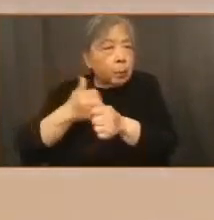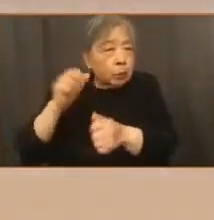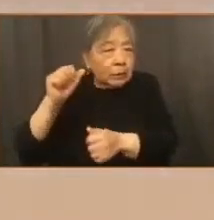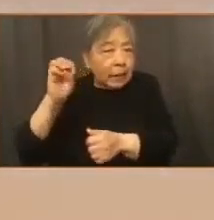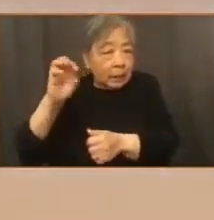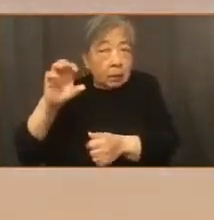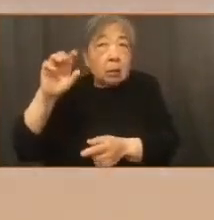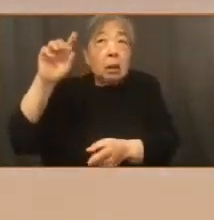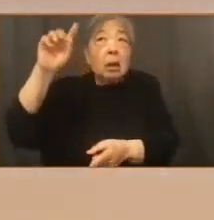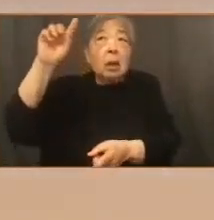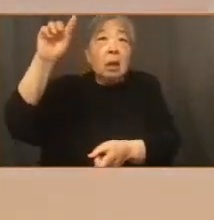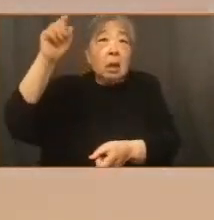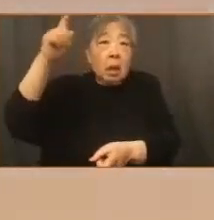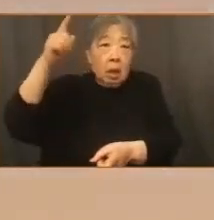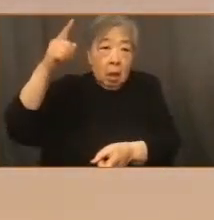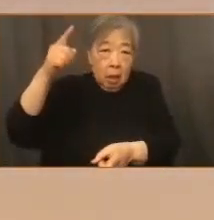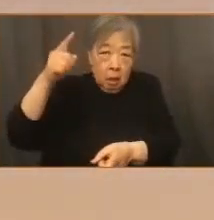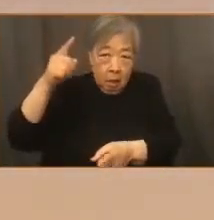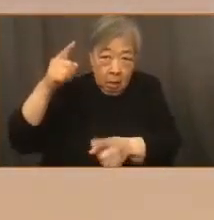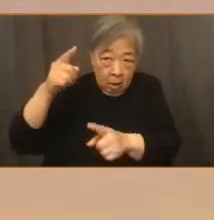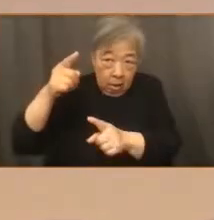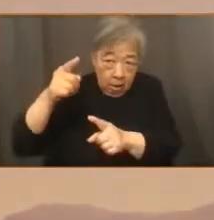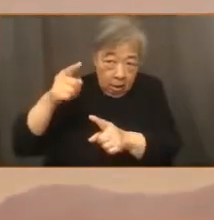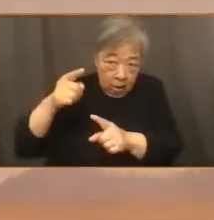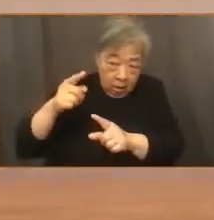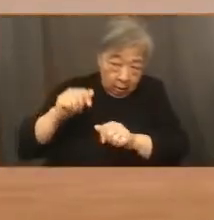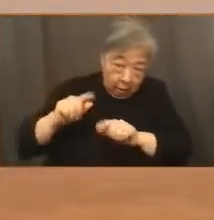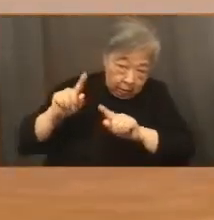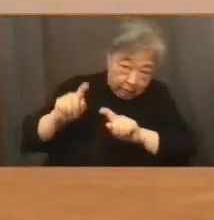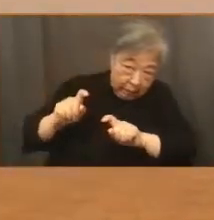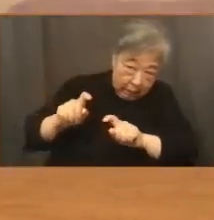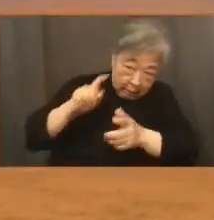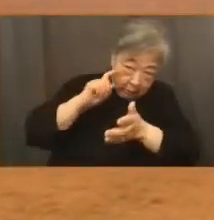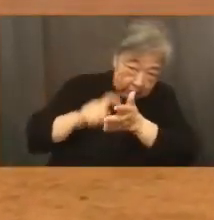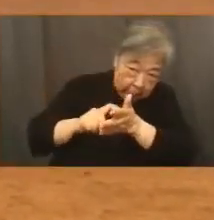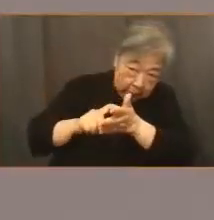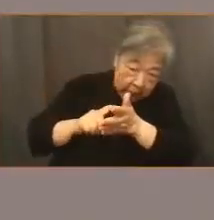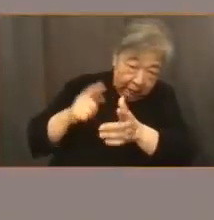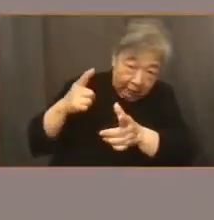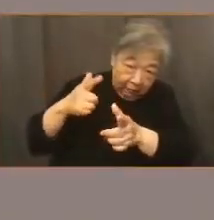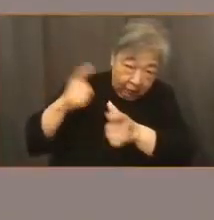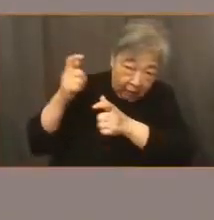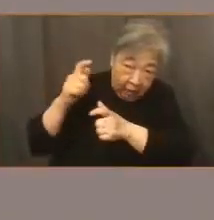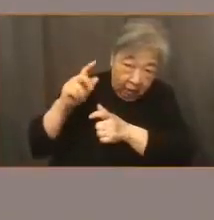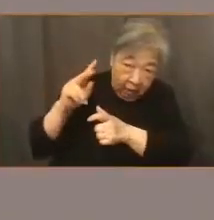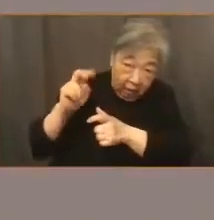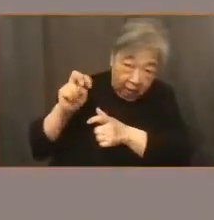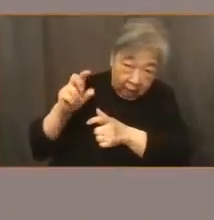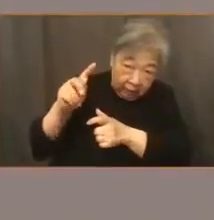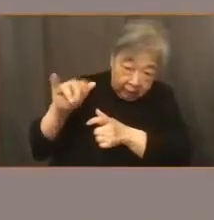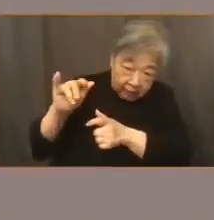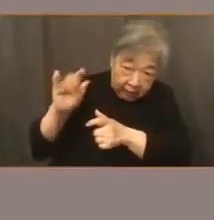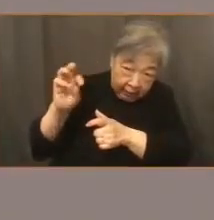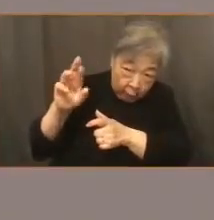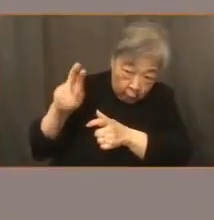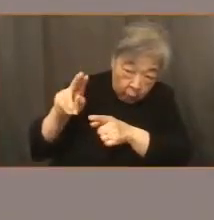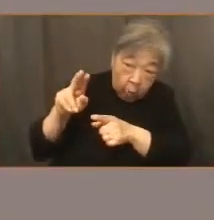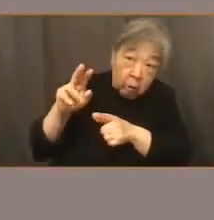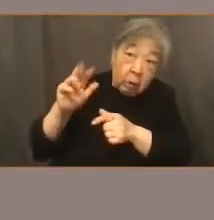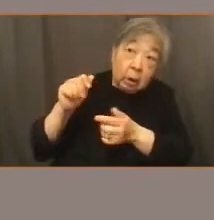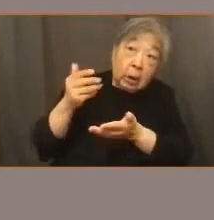we detect enough velocity error to determine that we've actually reached the ground and end the